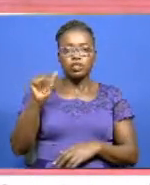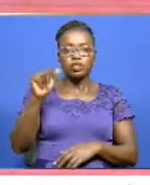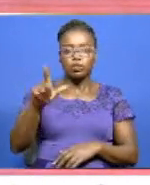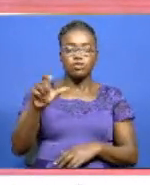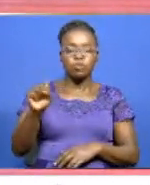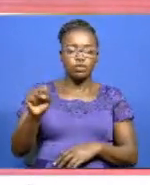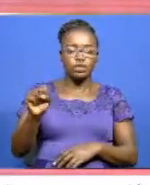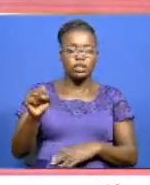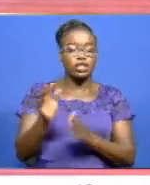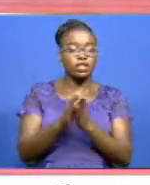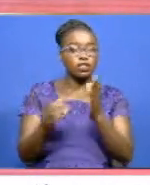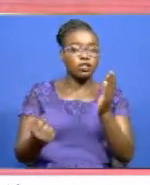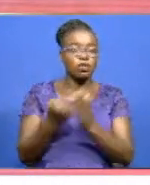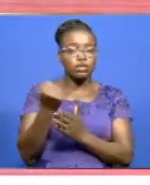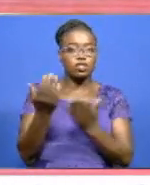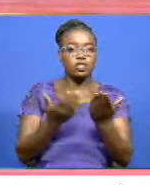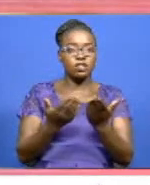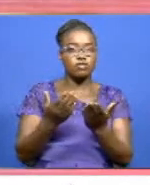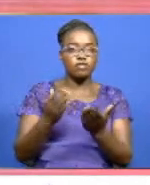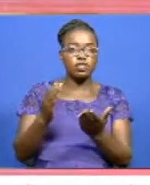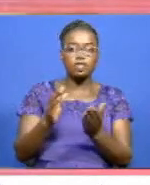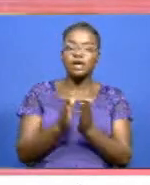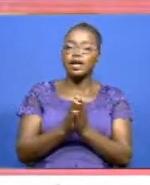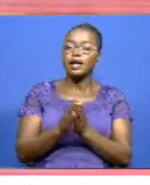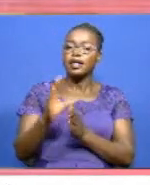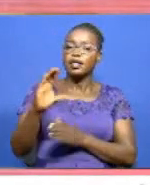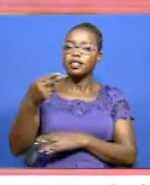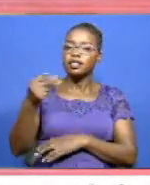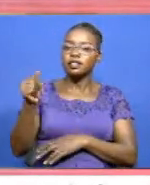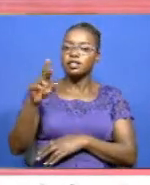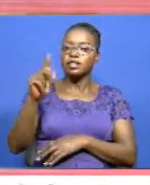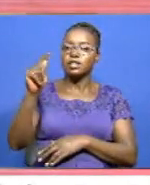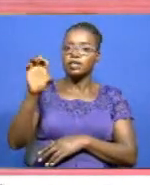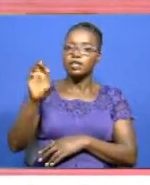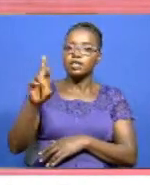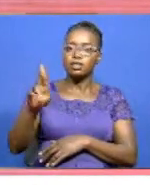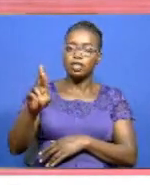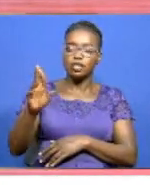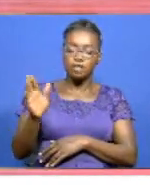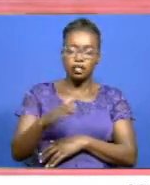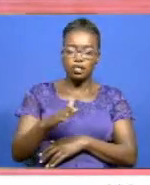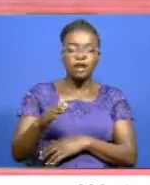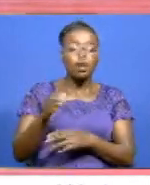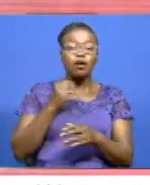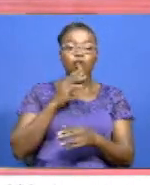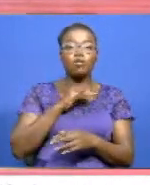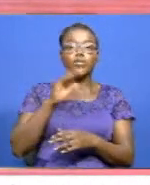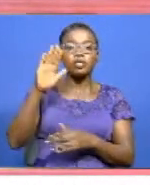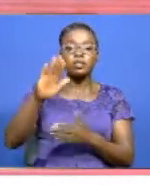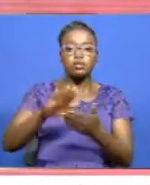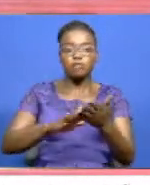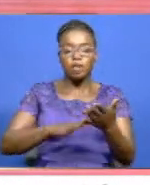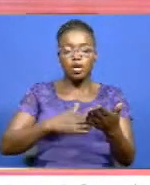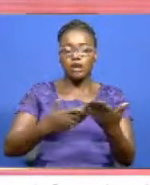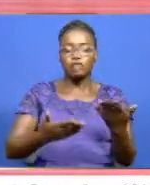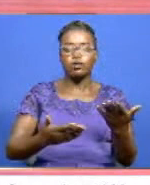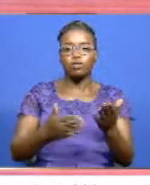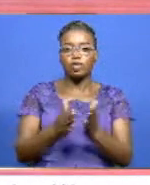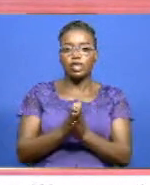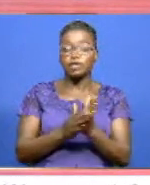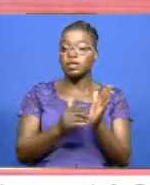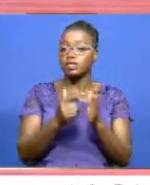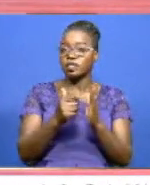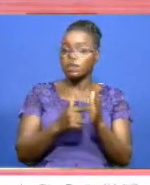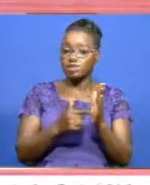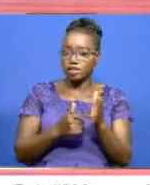launch the service charter, draft complaints manual, draft guidelines on the protection, the data